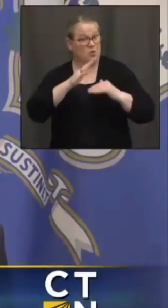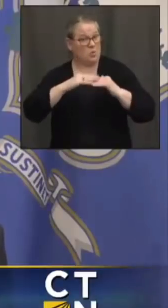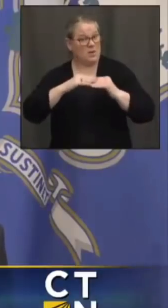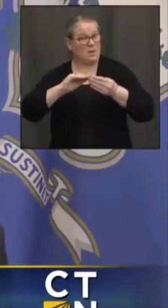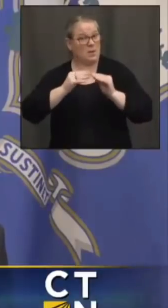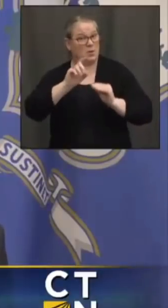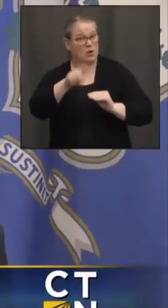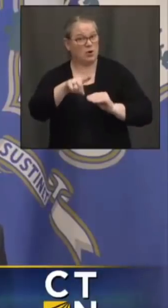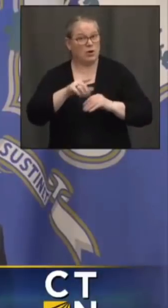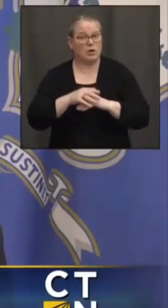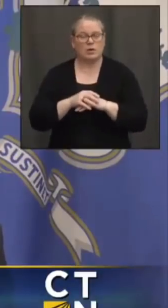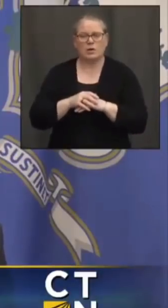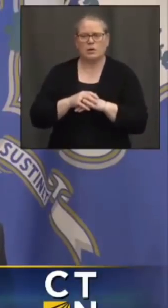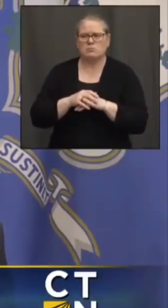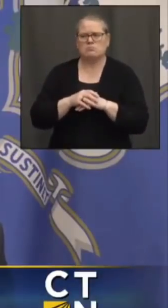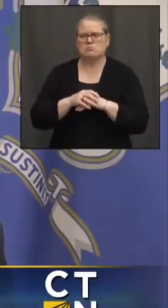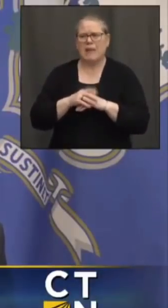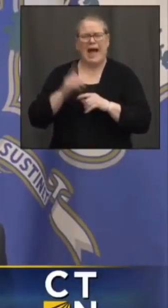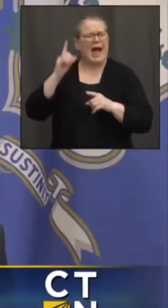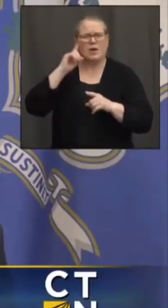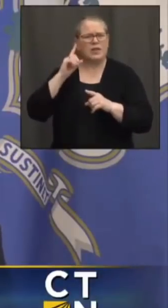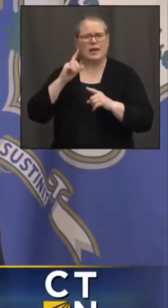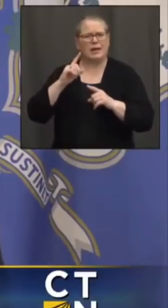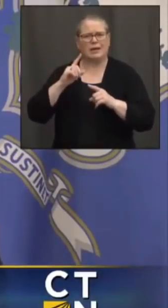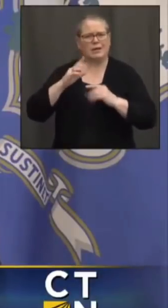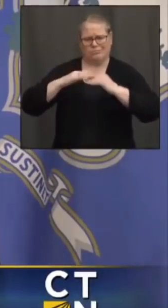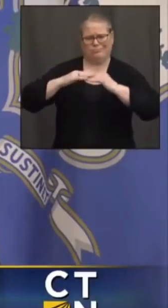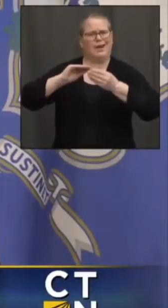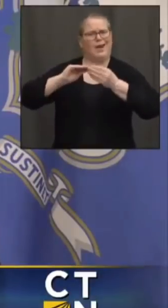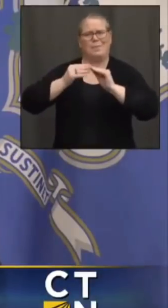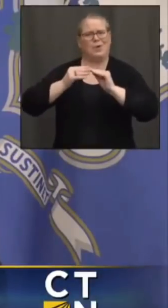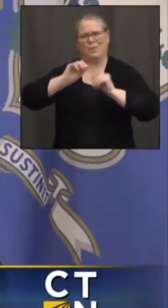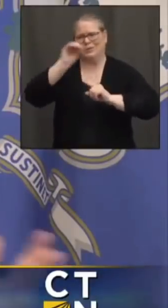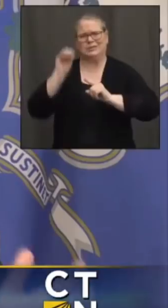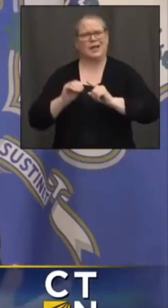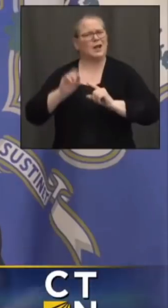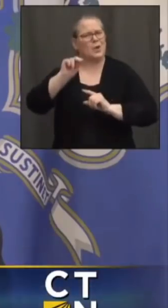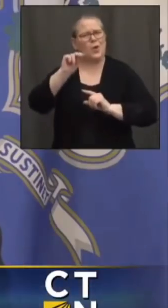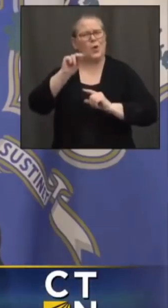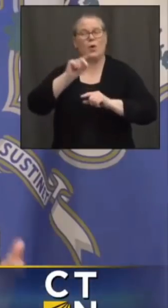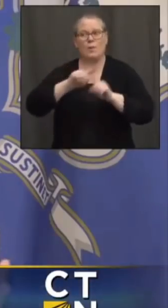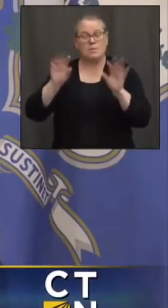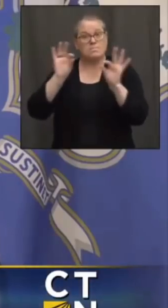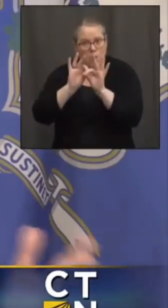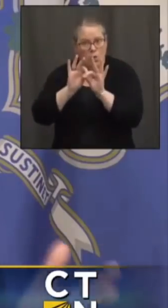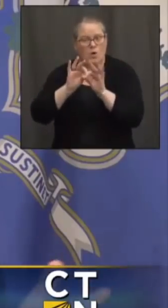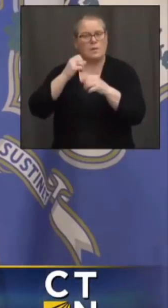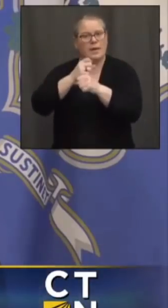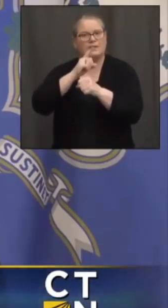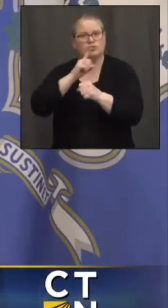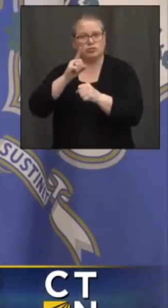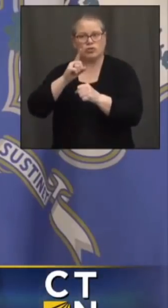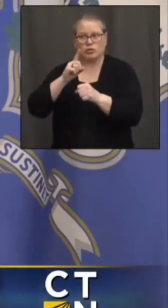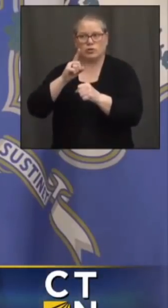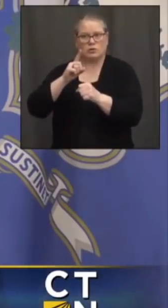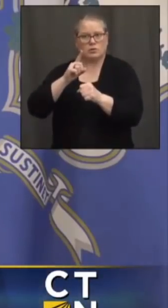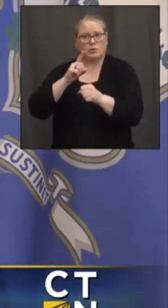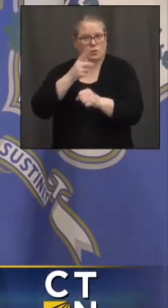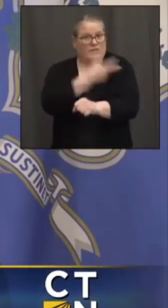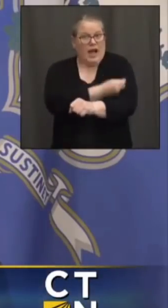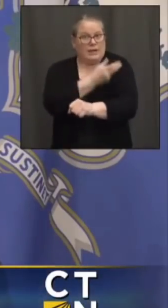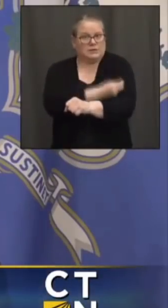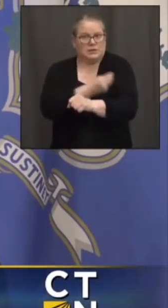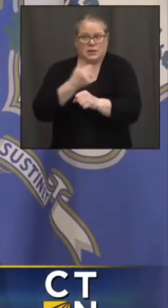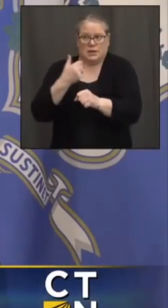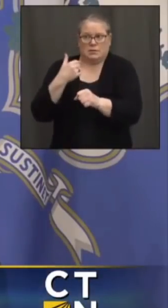the vaccines to use. So at a certain point when you go through that demographic, fewer people of that age group, we found 75 are